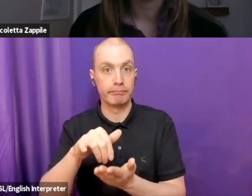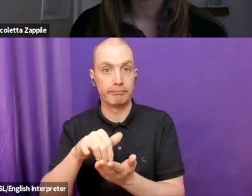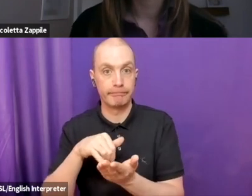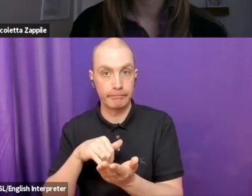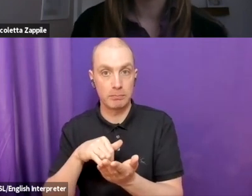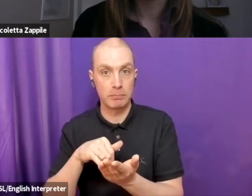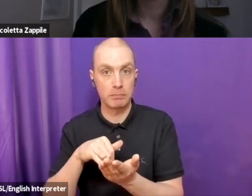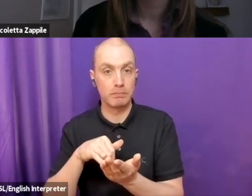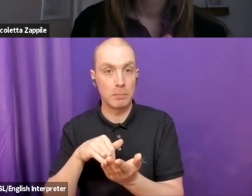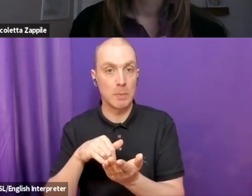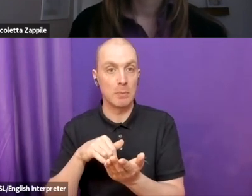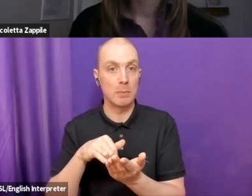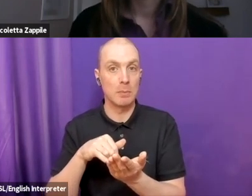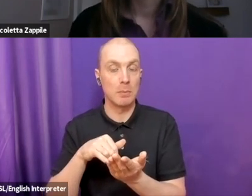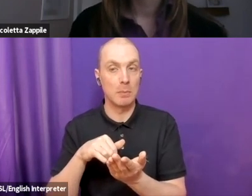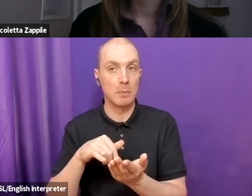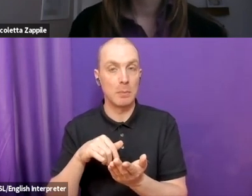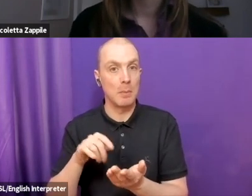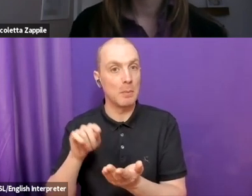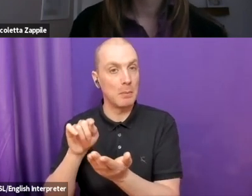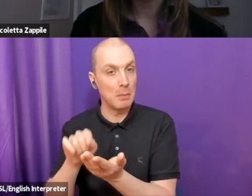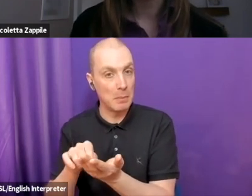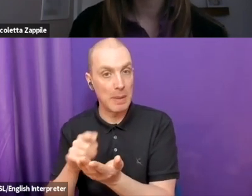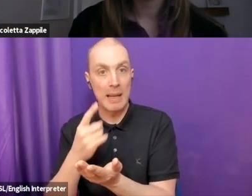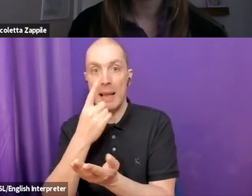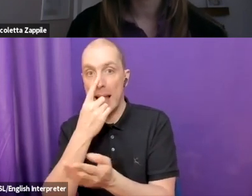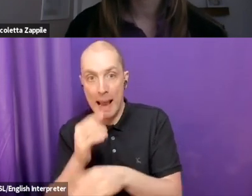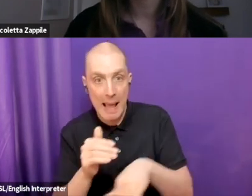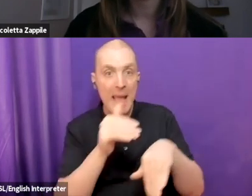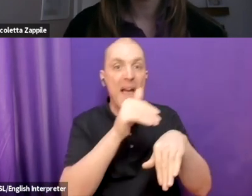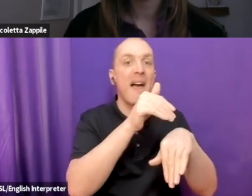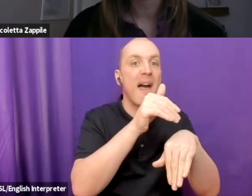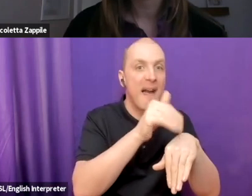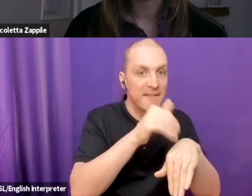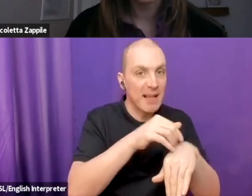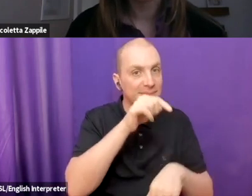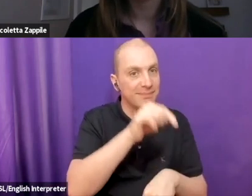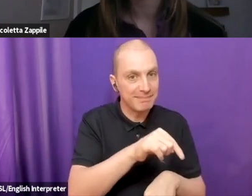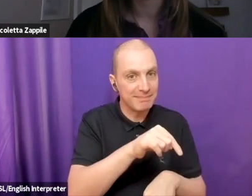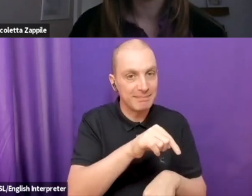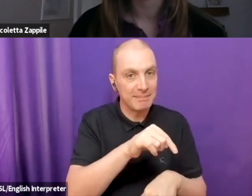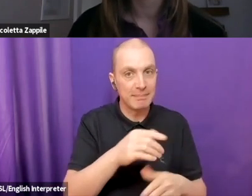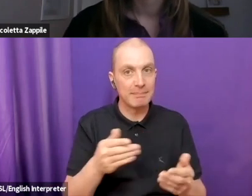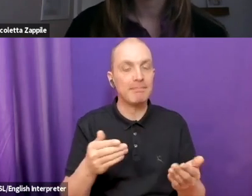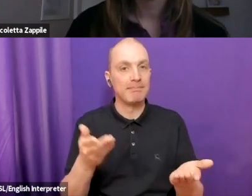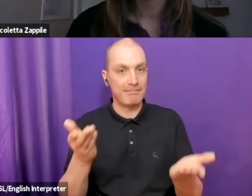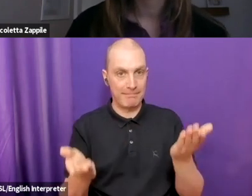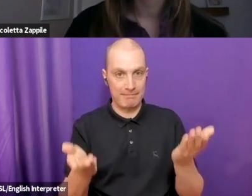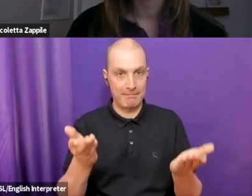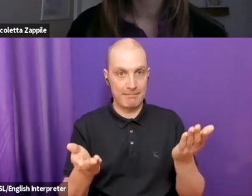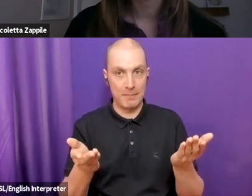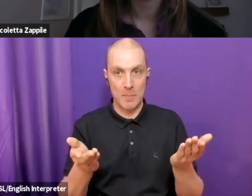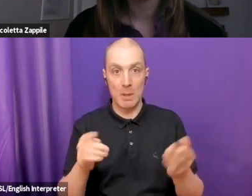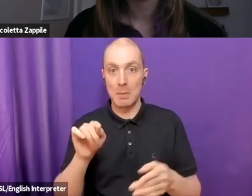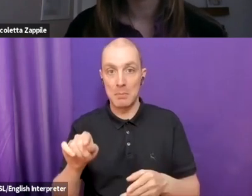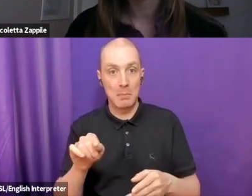for example, see how certain conditions can have a different impact or effect on women or